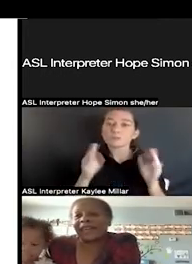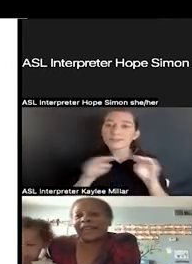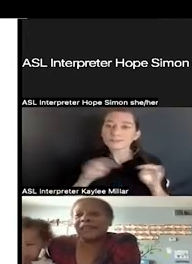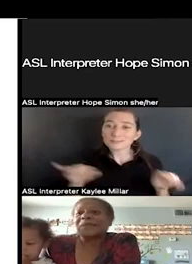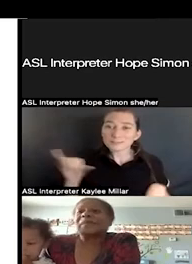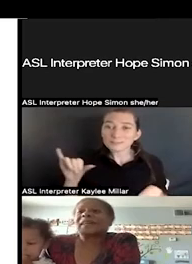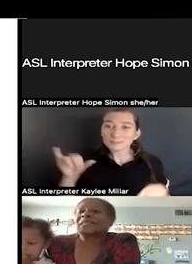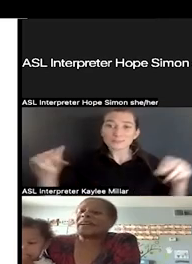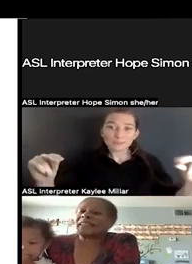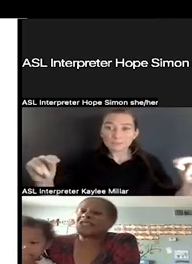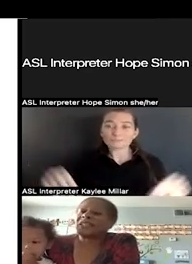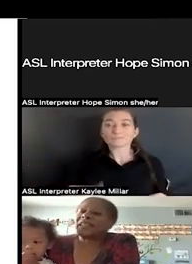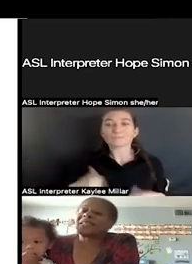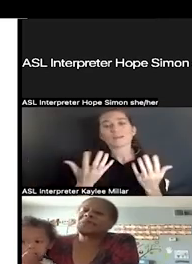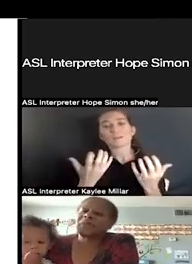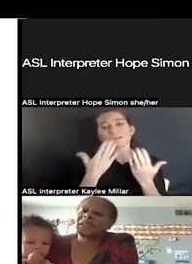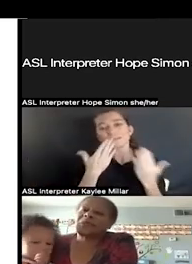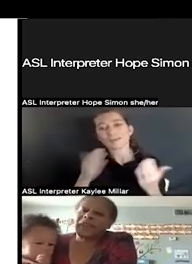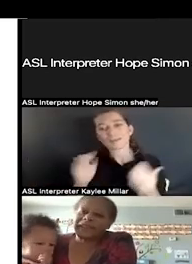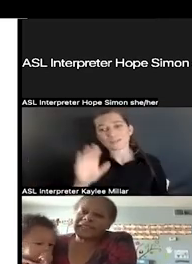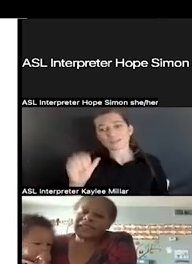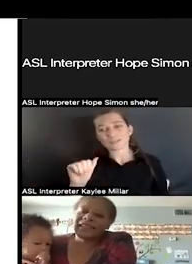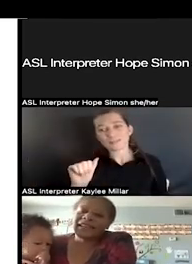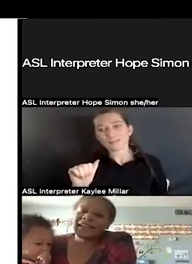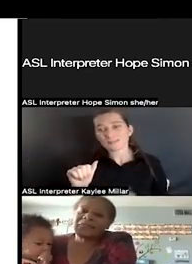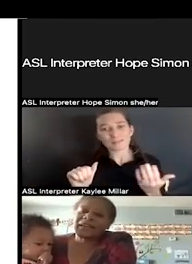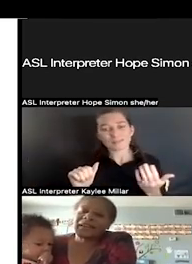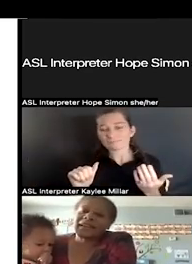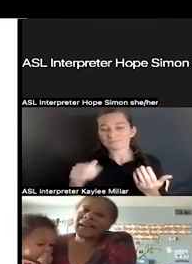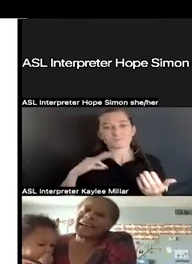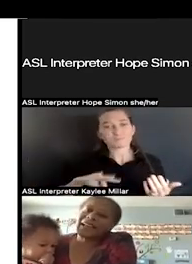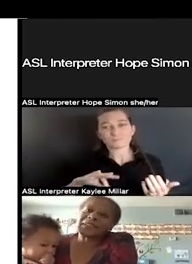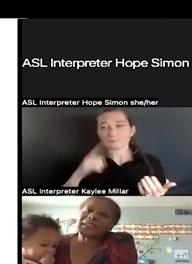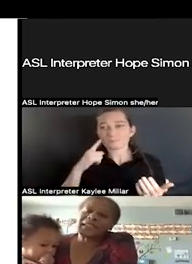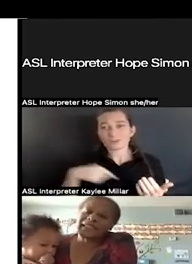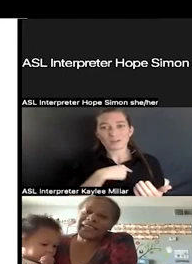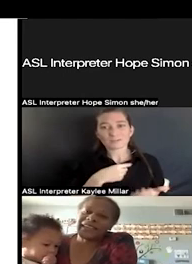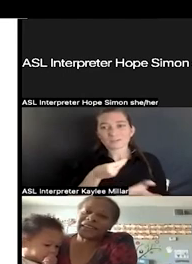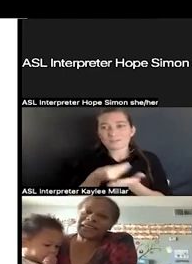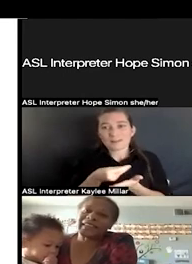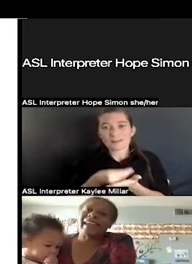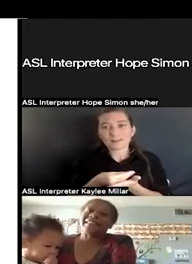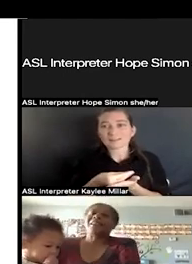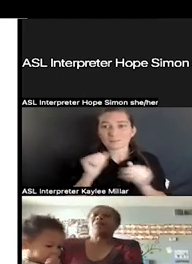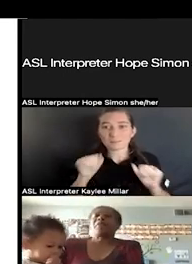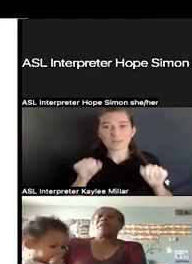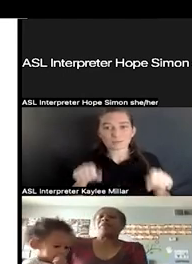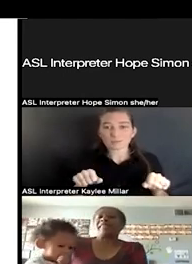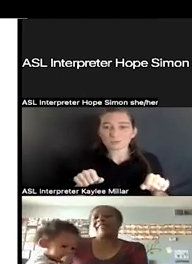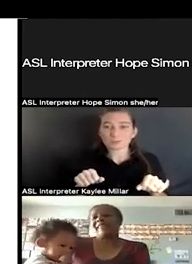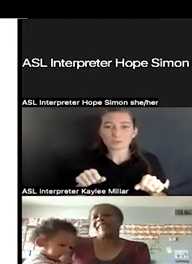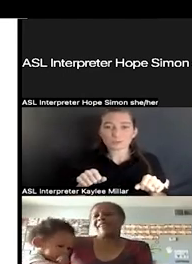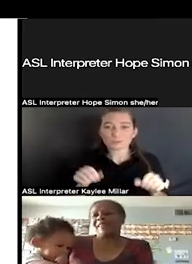ECA because financially it's really great of a help to the daycare in enhancing everything